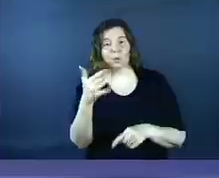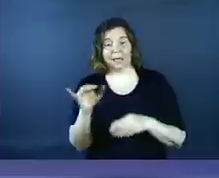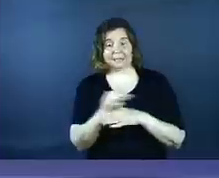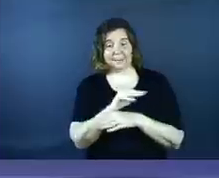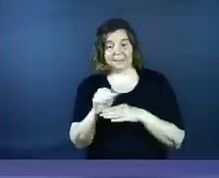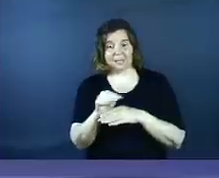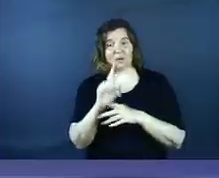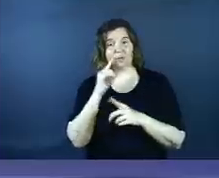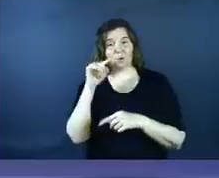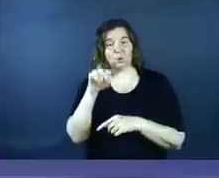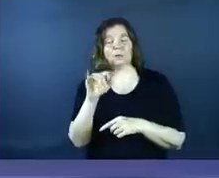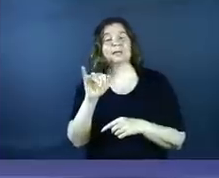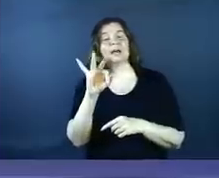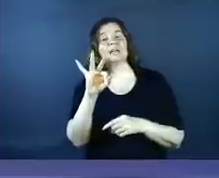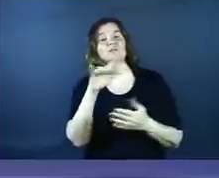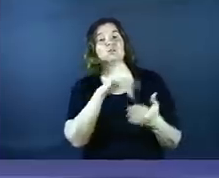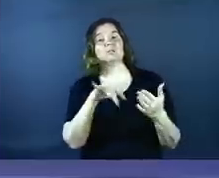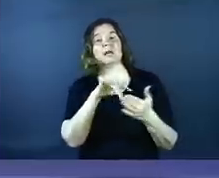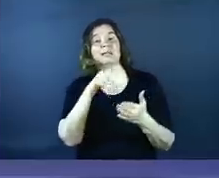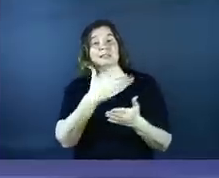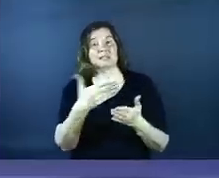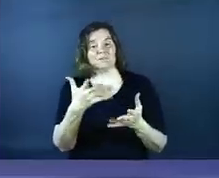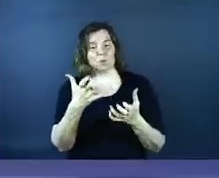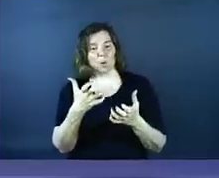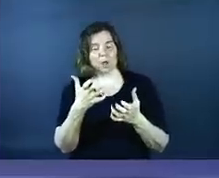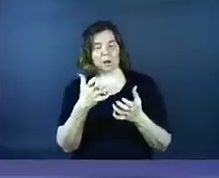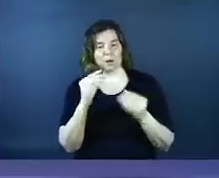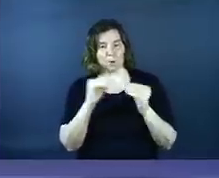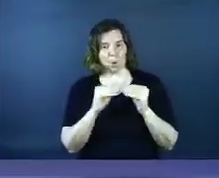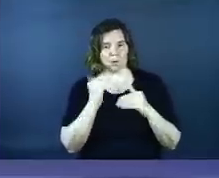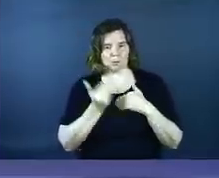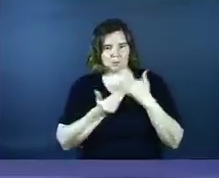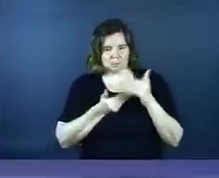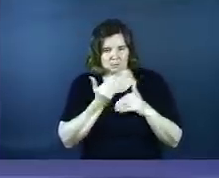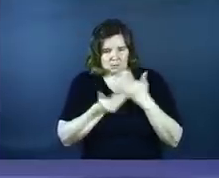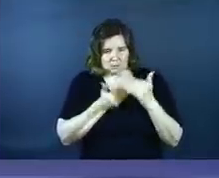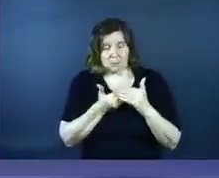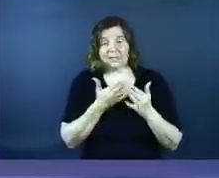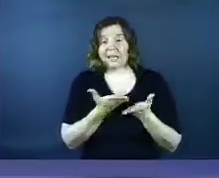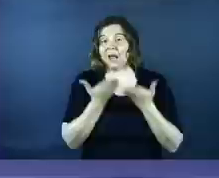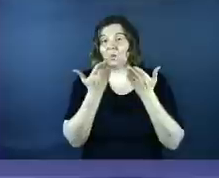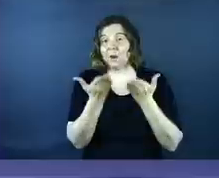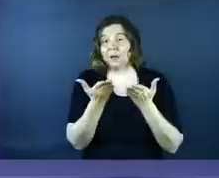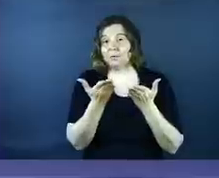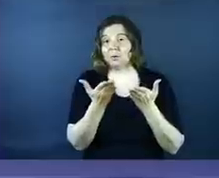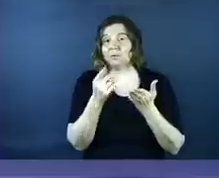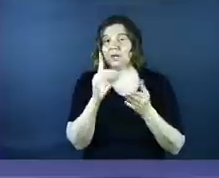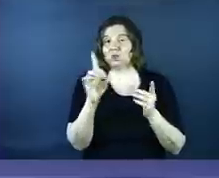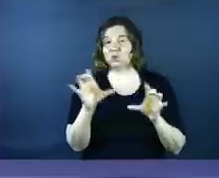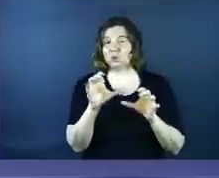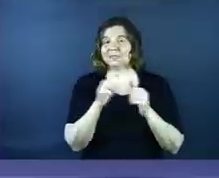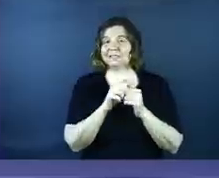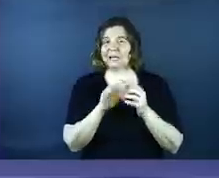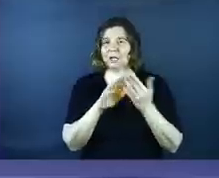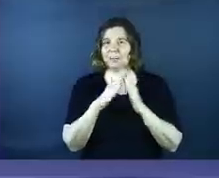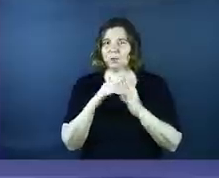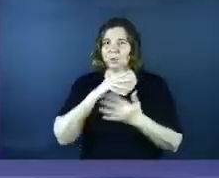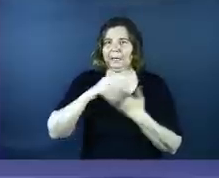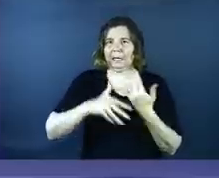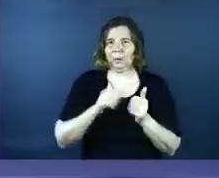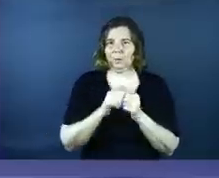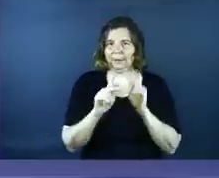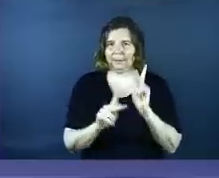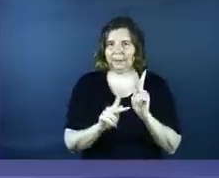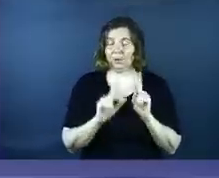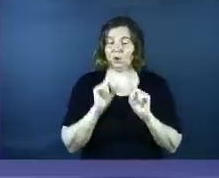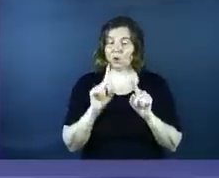ministry to you. Now, if you study this stuff and you want to go after more of this stuff, can I just recommend to you that you do this in community?